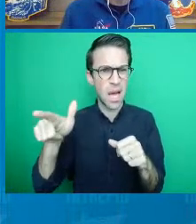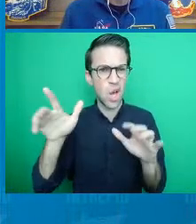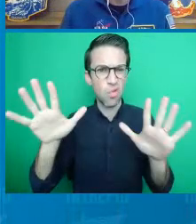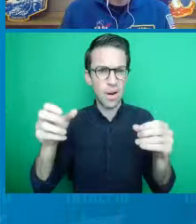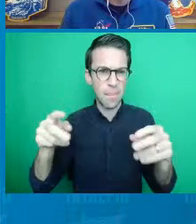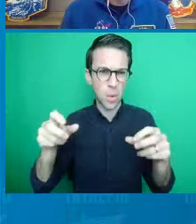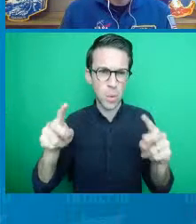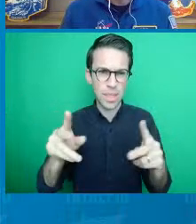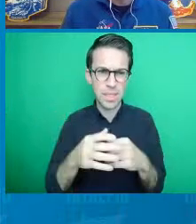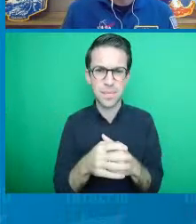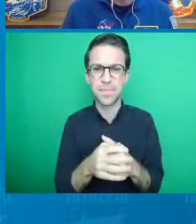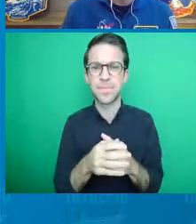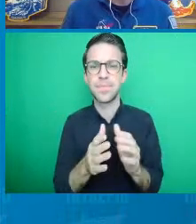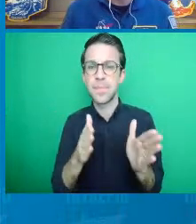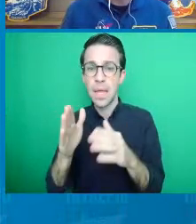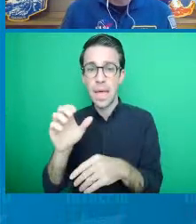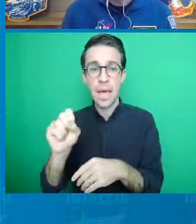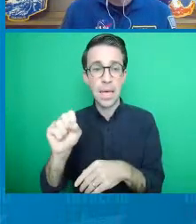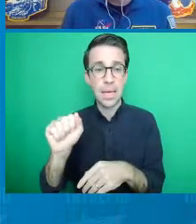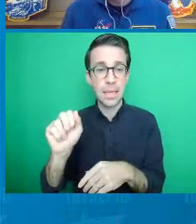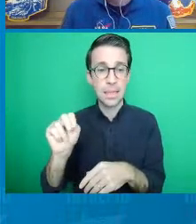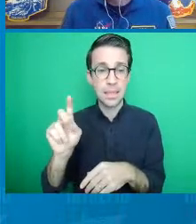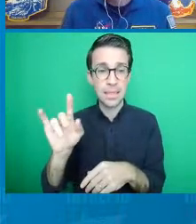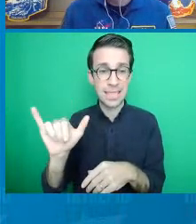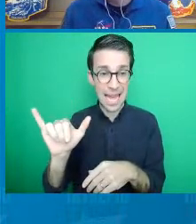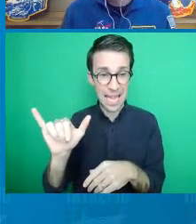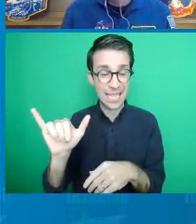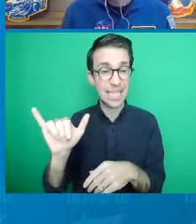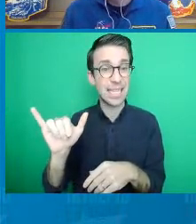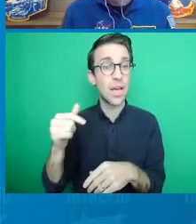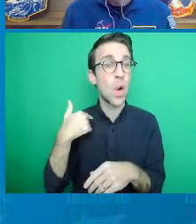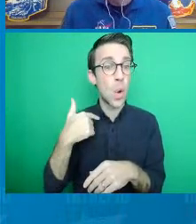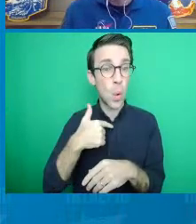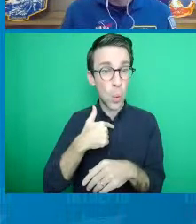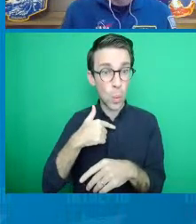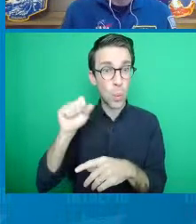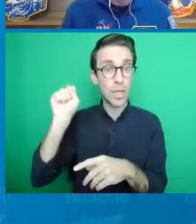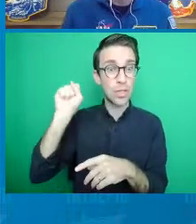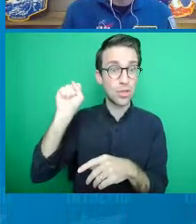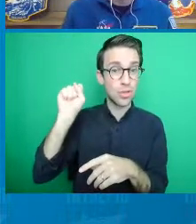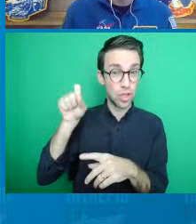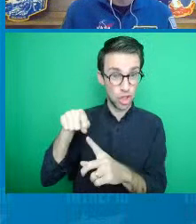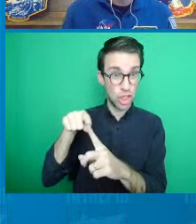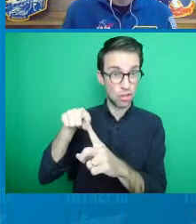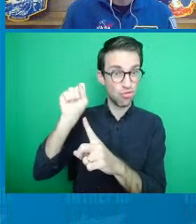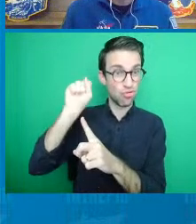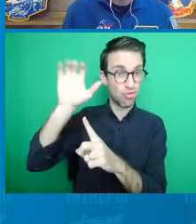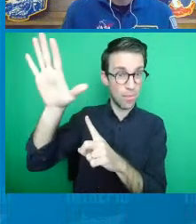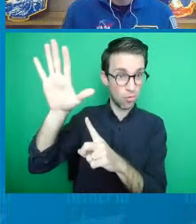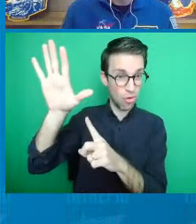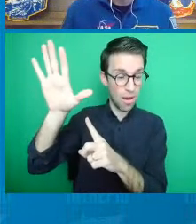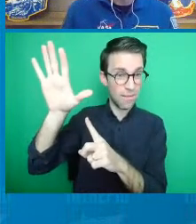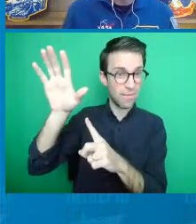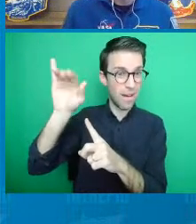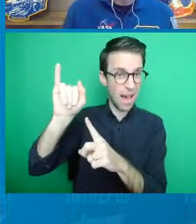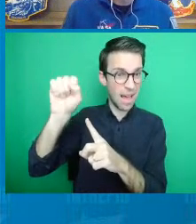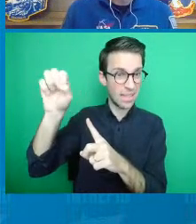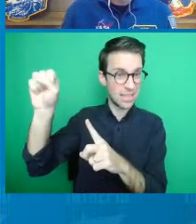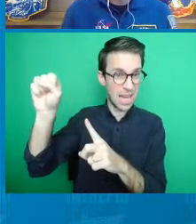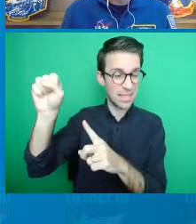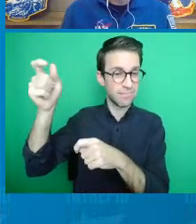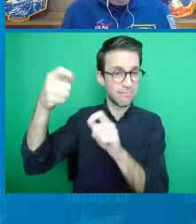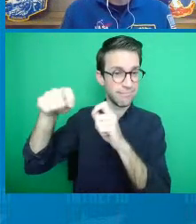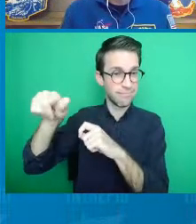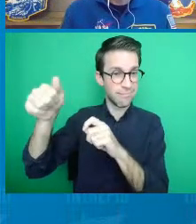And then Sandy Magnusoff to the left, we dropped her off on space station and brought another crew member home. And